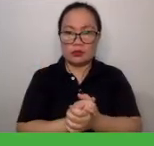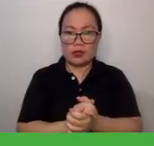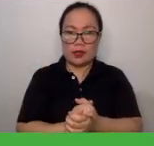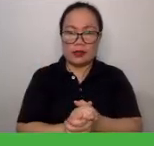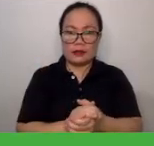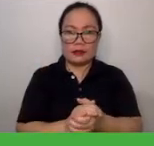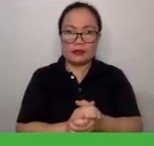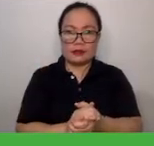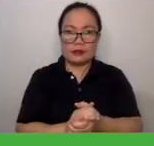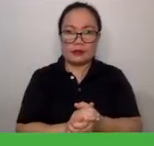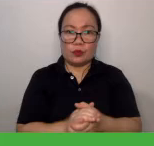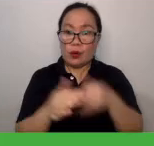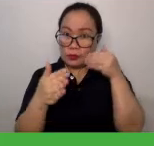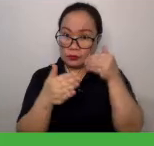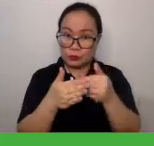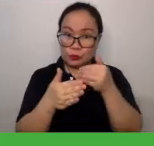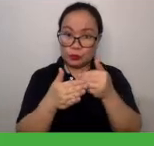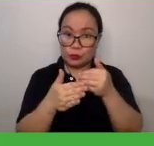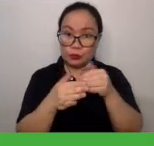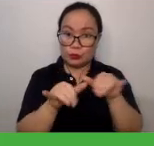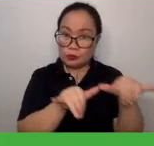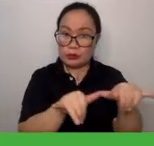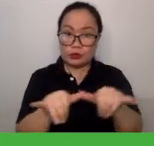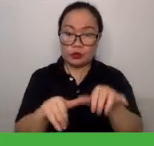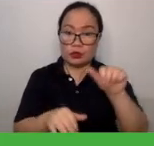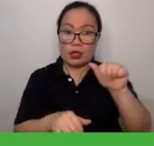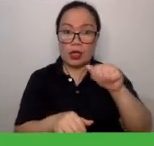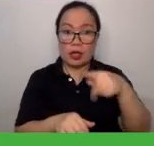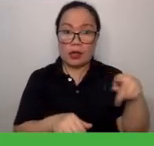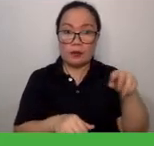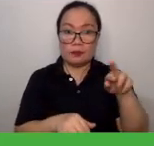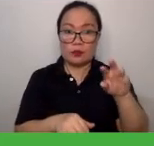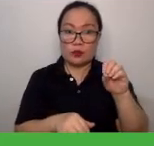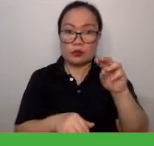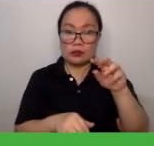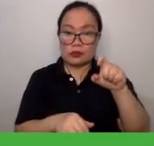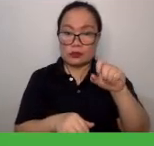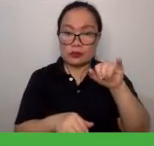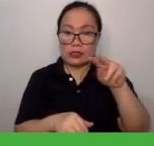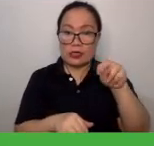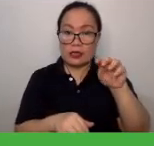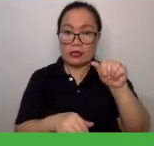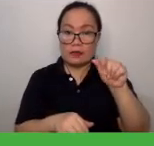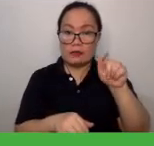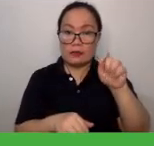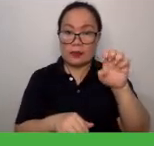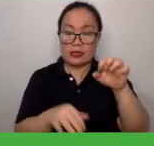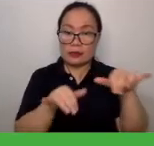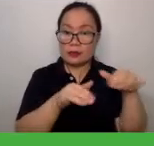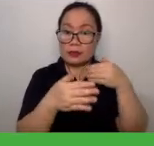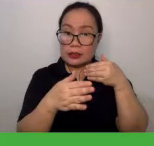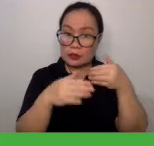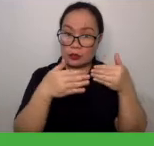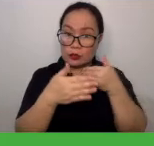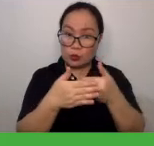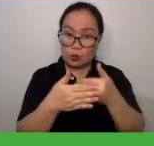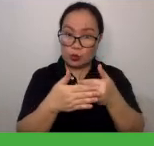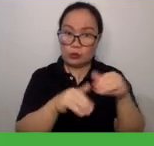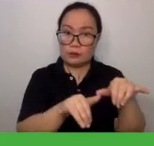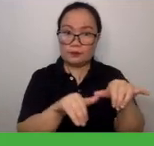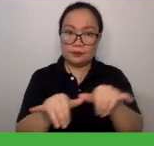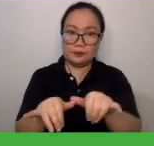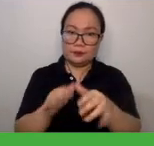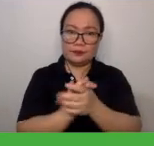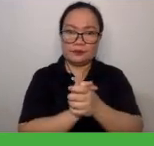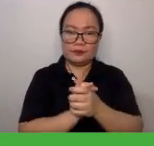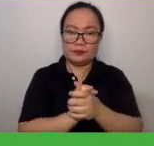So, approximation, gano'n nga ba kabigat itong 1 ounce? That is just the weight of the pen. So, pag meron kang hawak